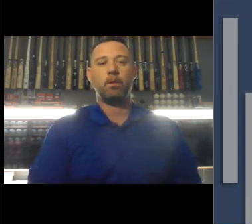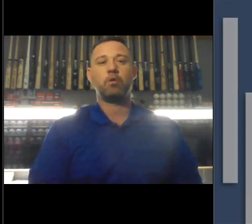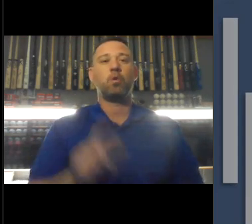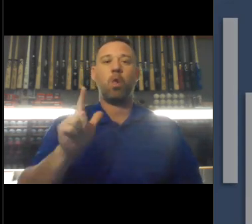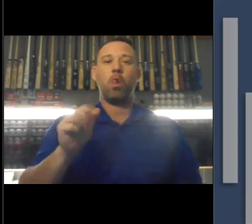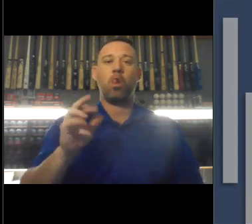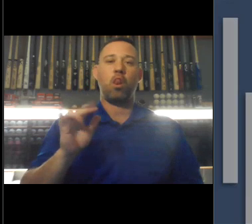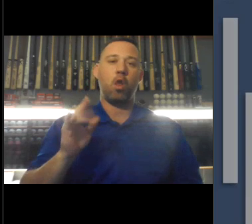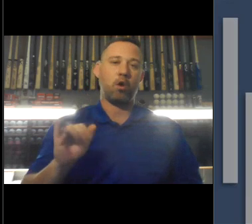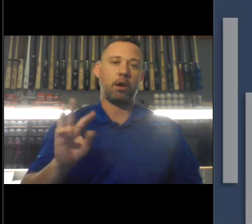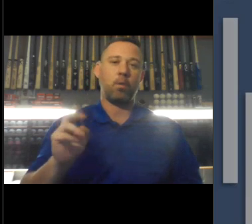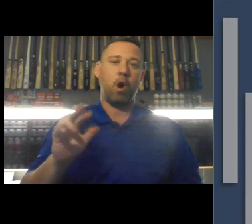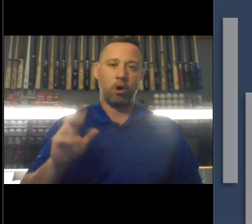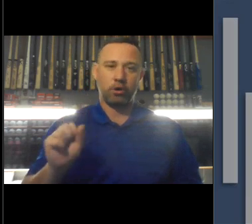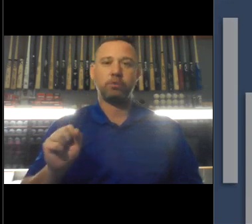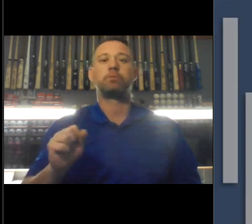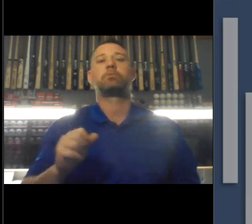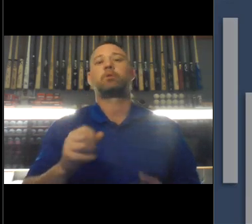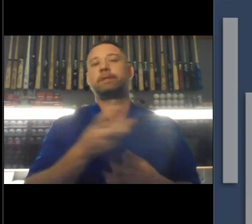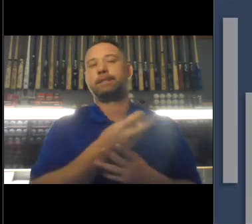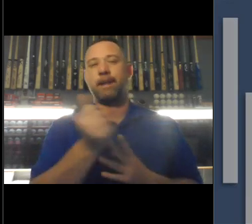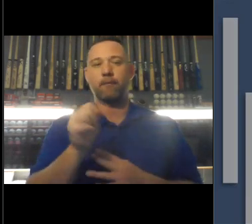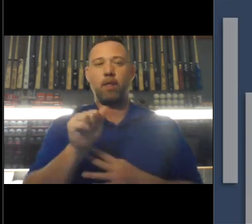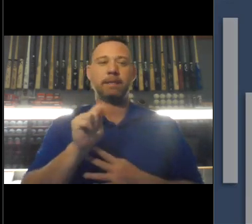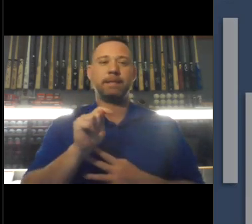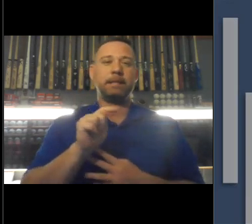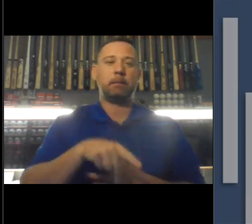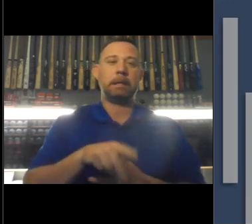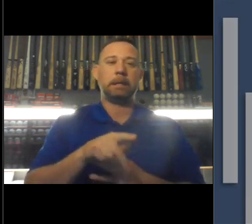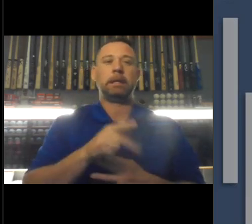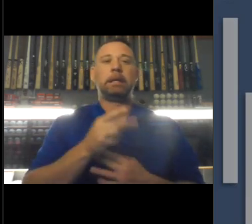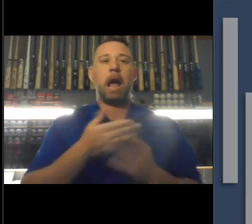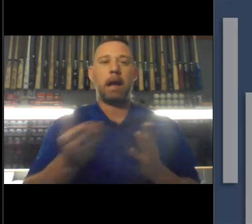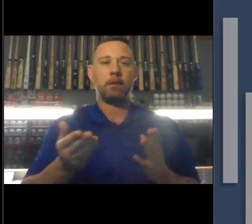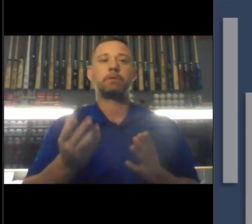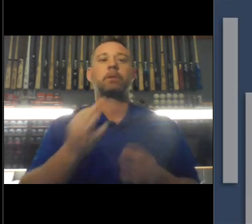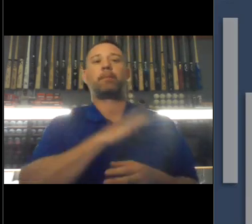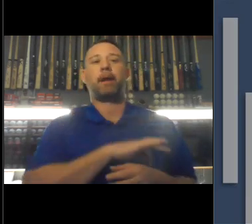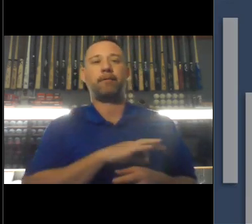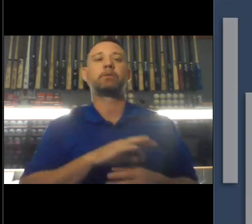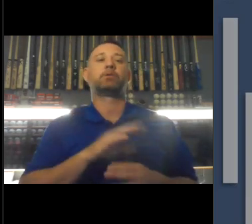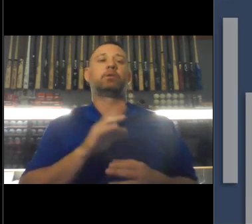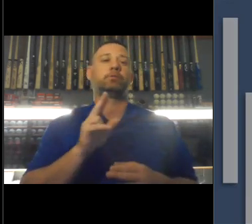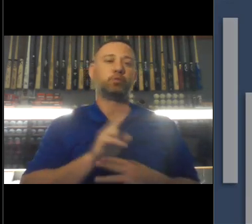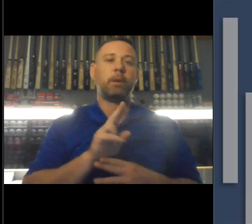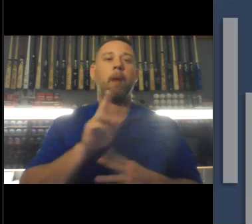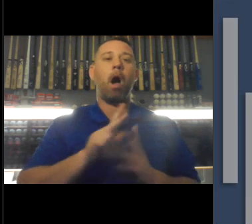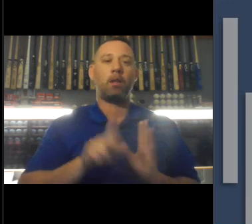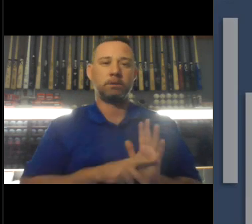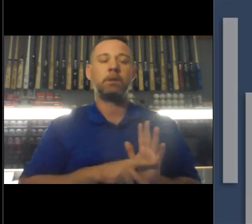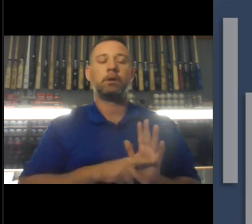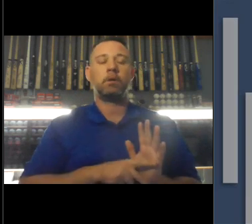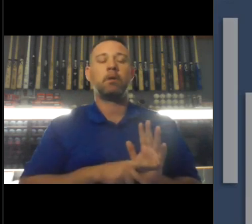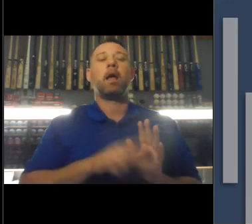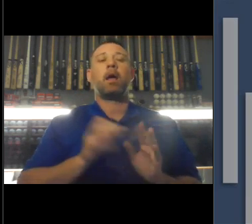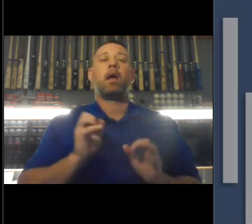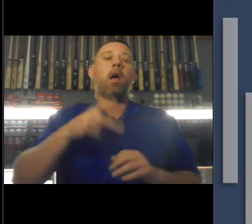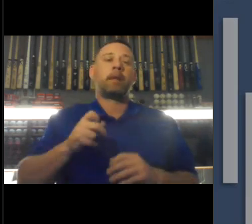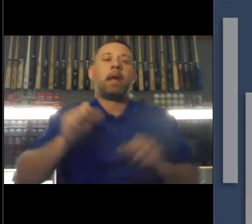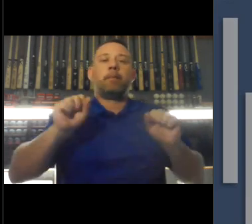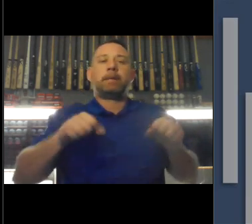for providing details on several ATP items, including the benefits report and user counts policy, and an update on